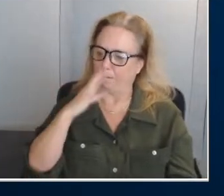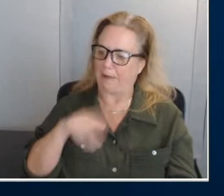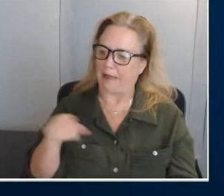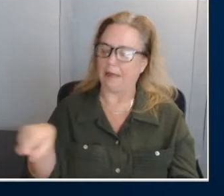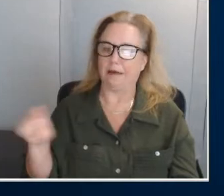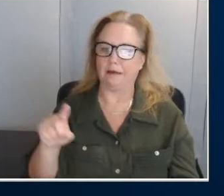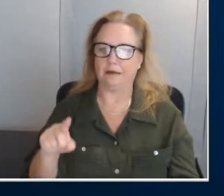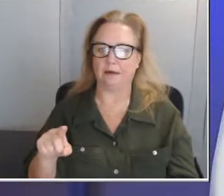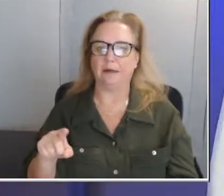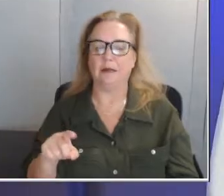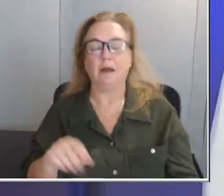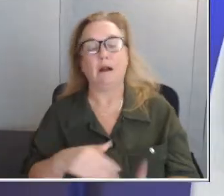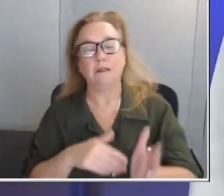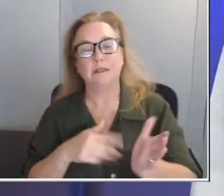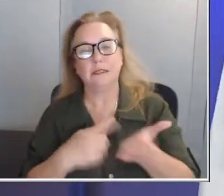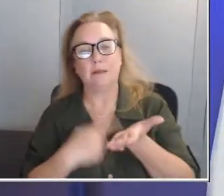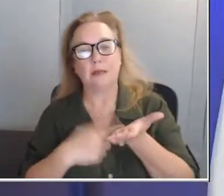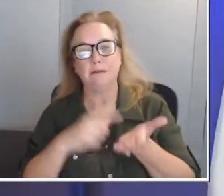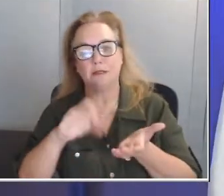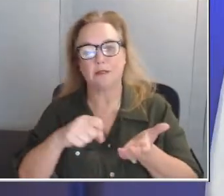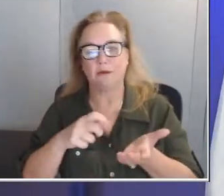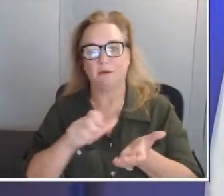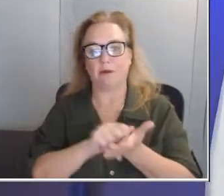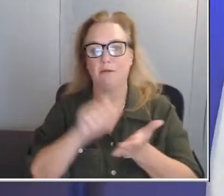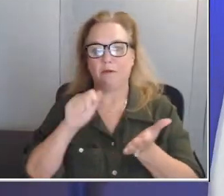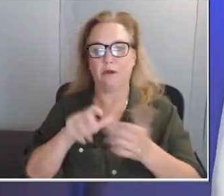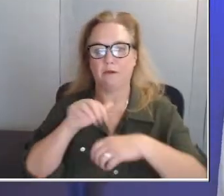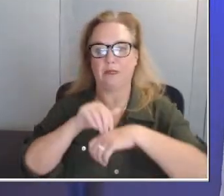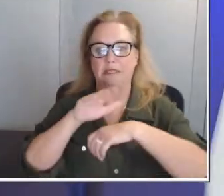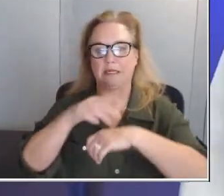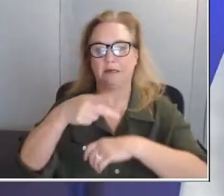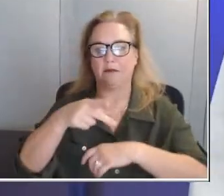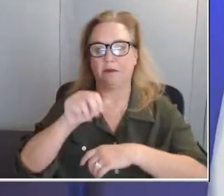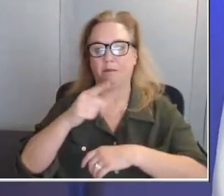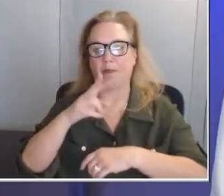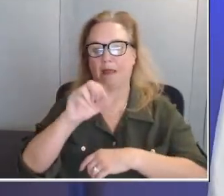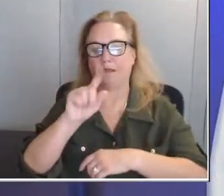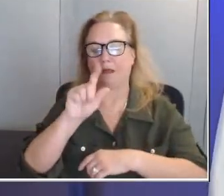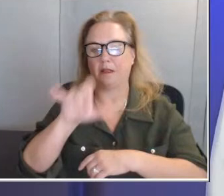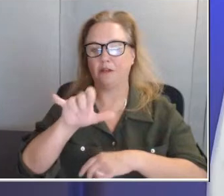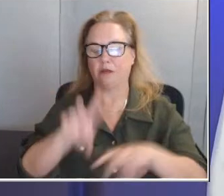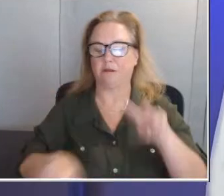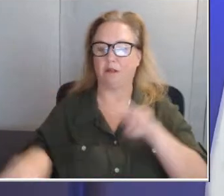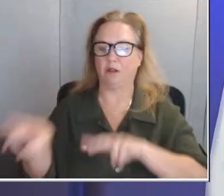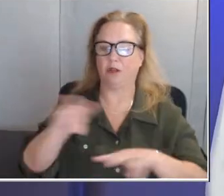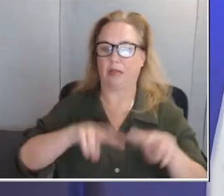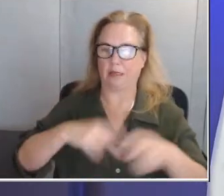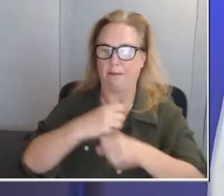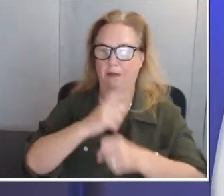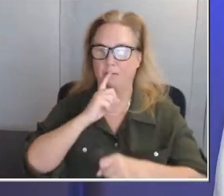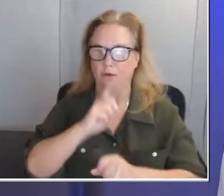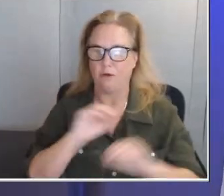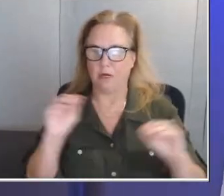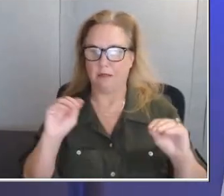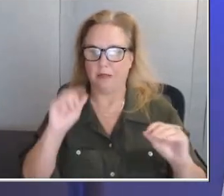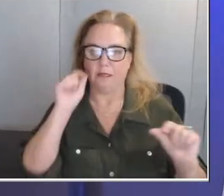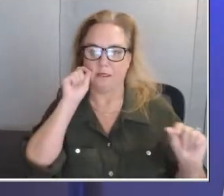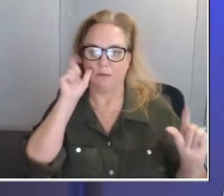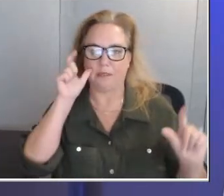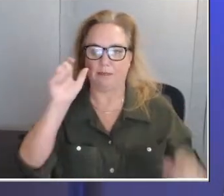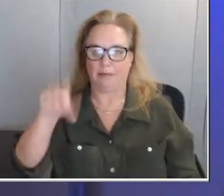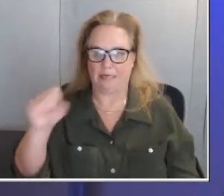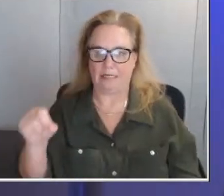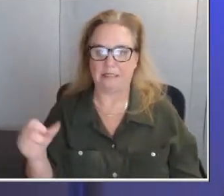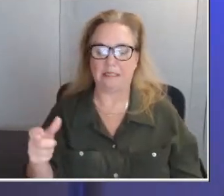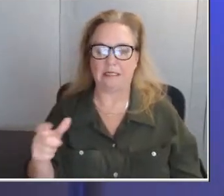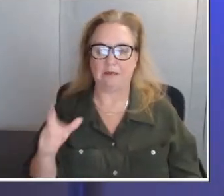we can. Every time we take something out, we send it to the pathologist just to take a good look at everything, make sure there's nothing surprising. But yes, and we